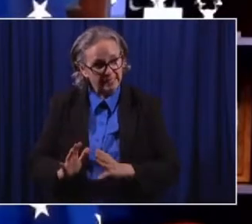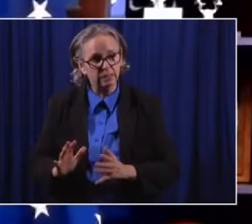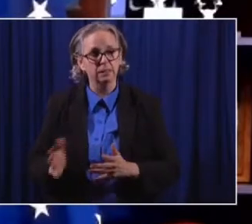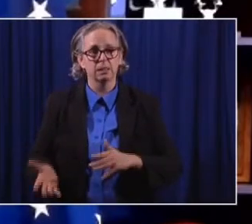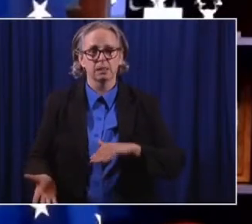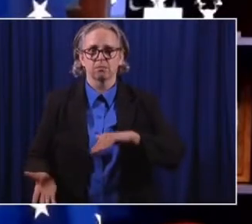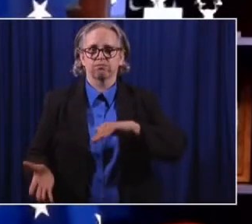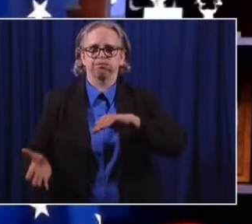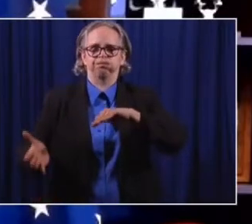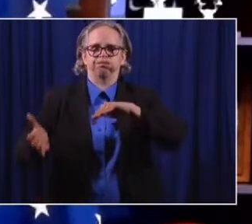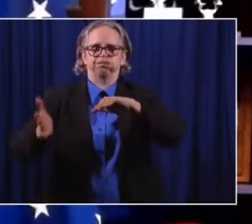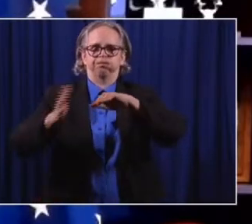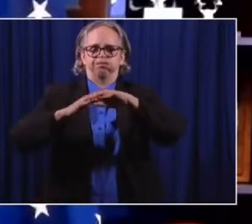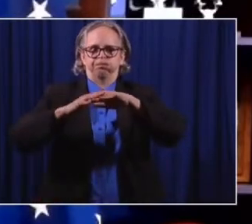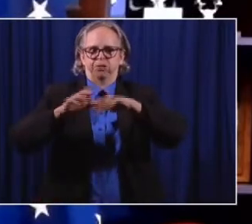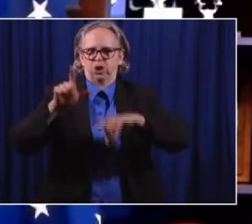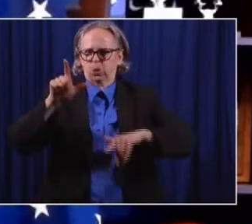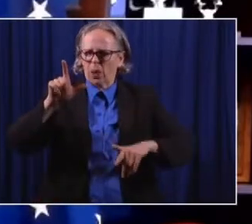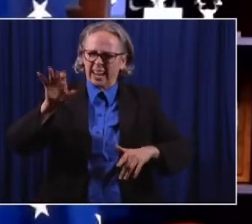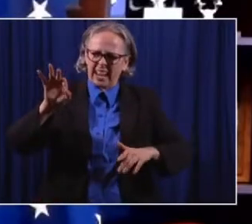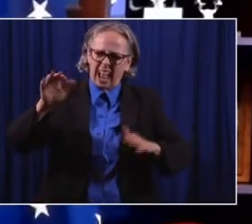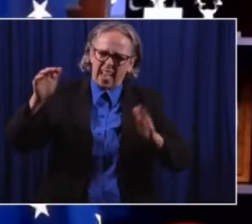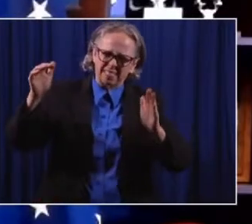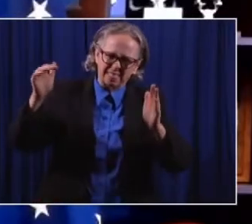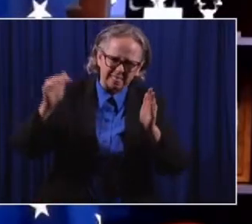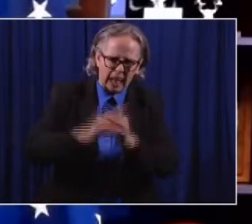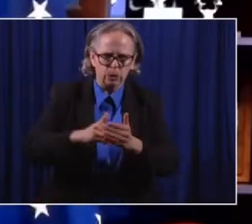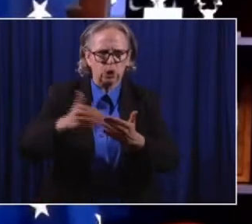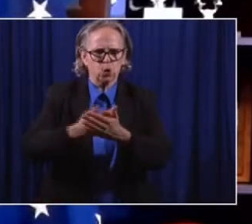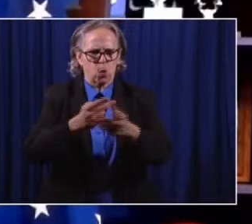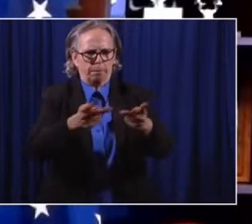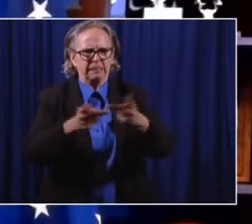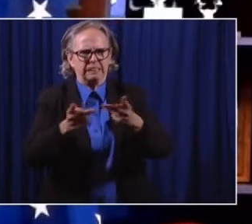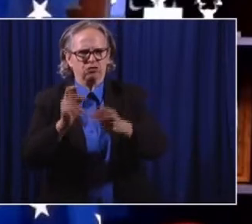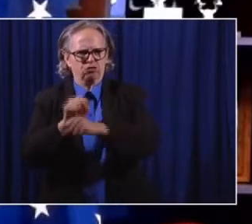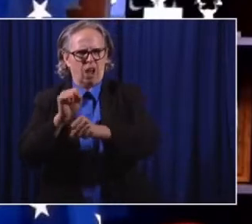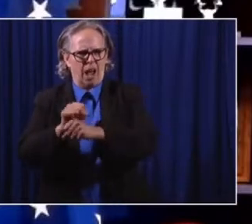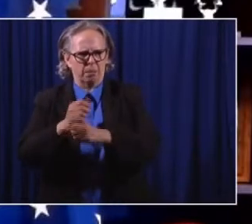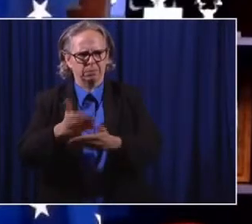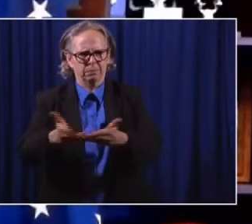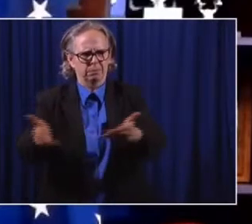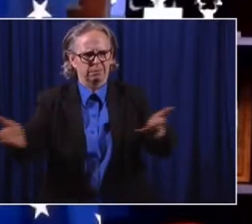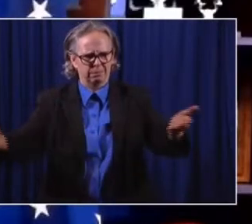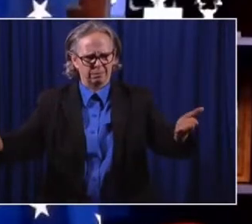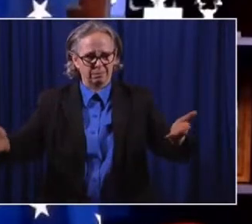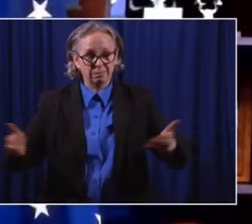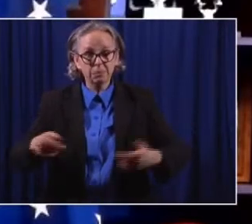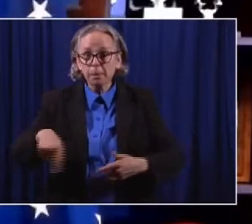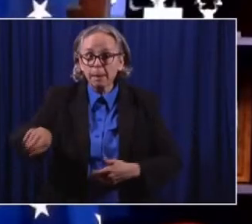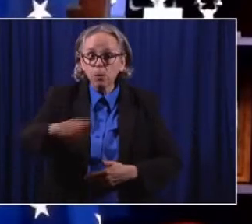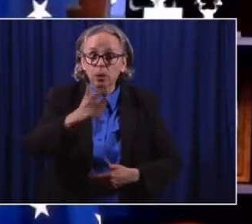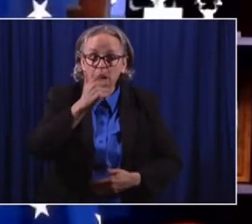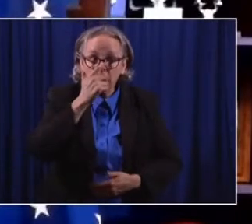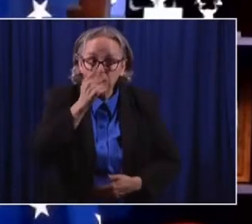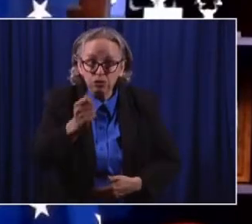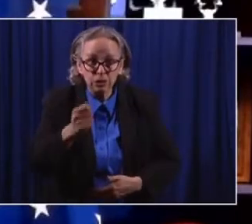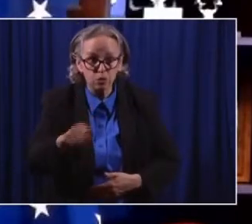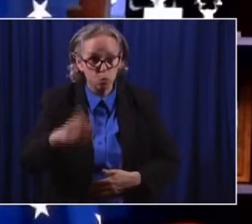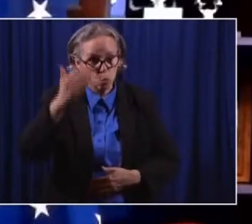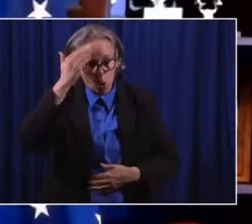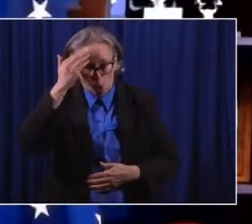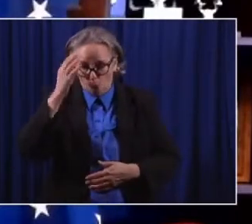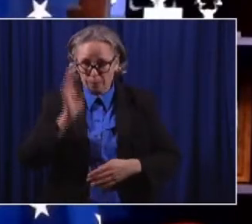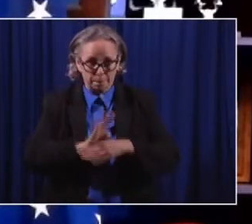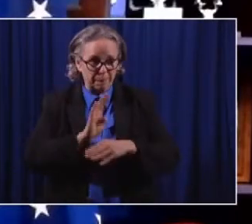29,132. And I'm sure a lot of people might be interested to know that the segments of the small business community that are growing the fastest are women-owned